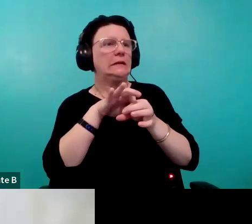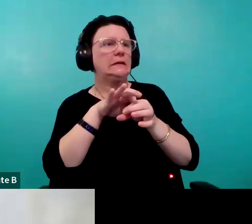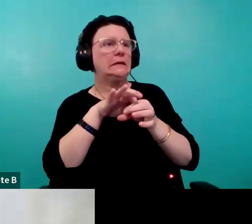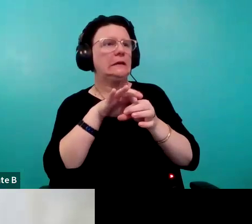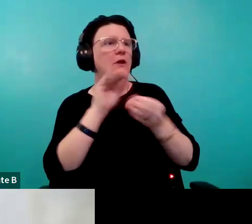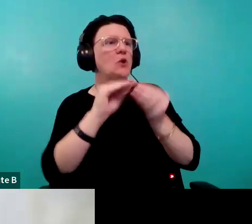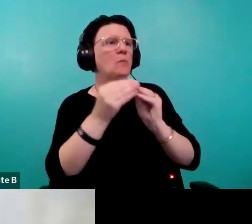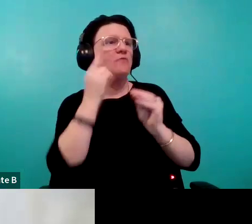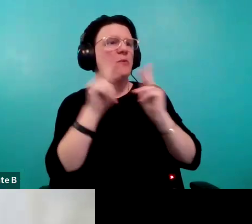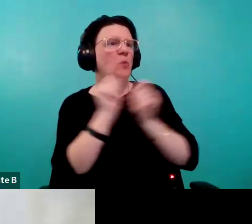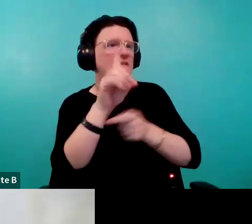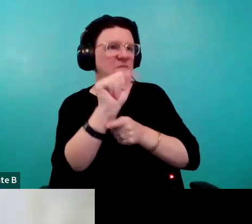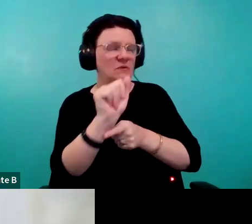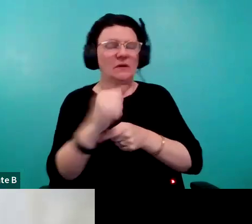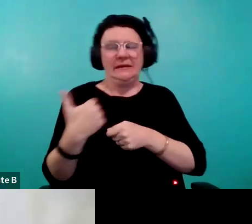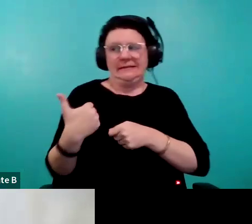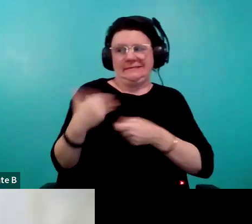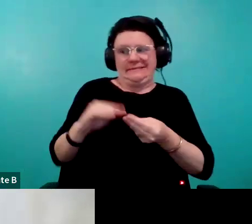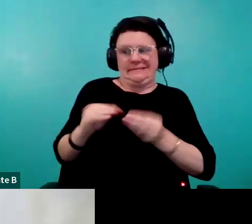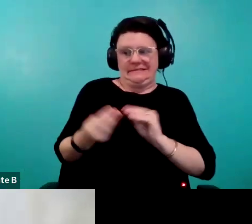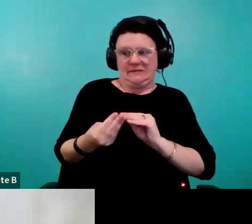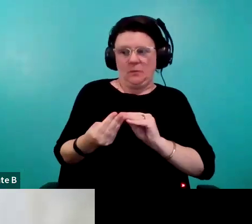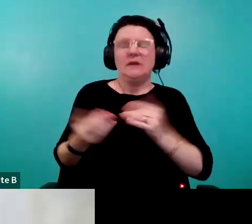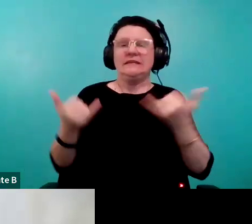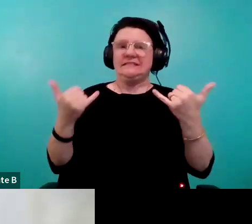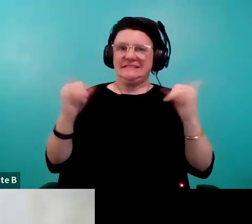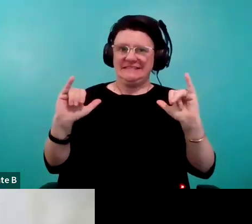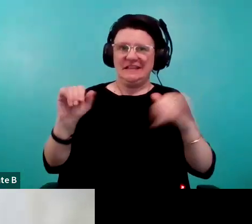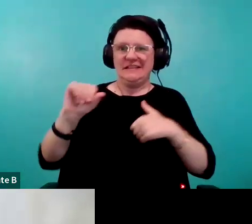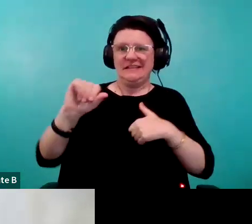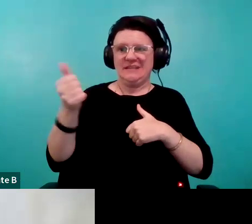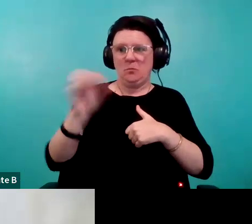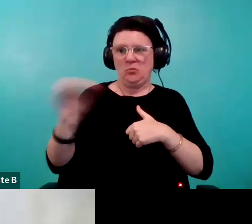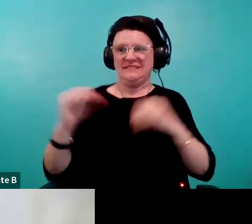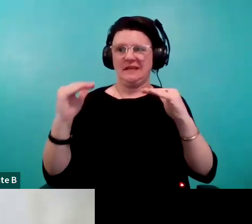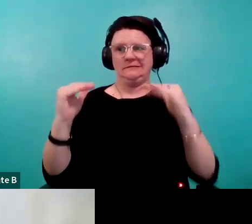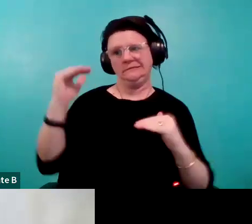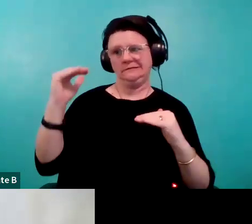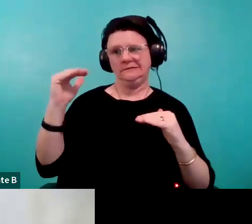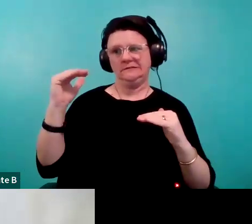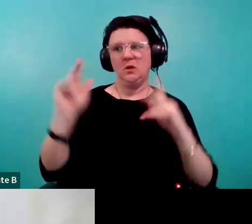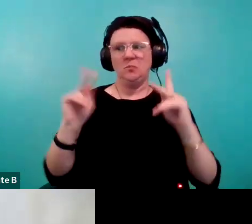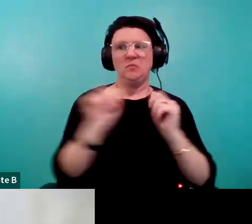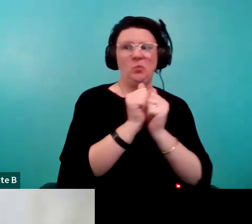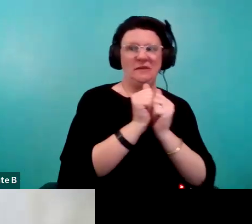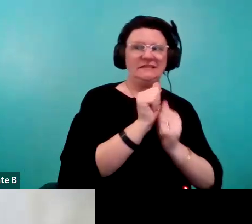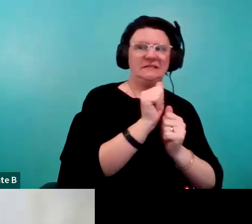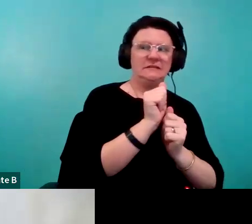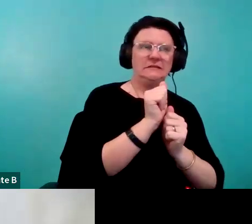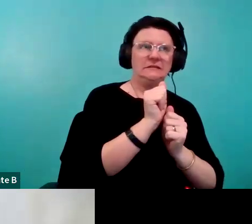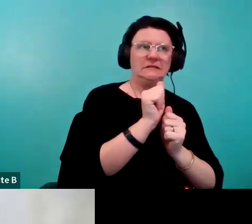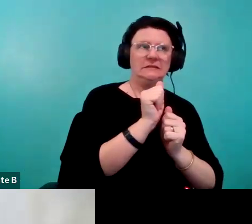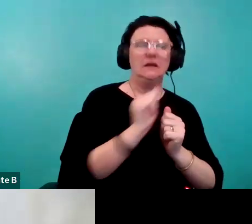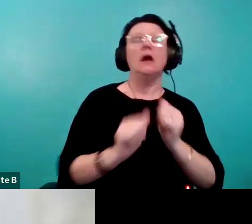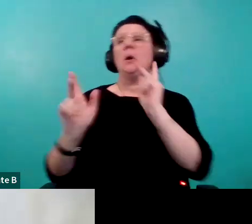disabilities. And the last data that we had on it is that there's still a 10% gap for people with or without disabilities that are at the